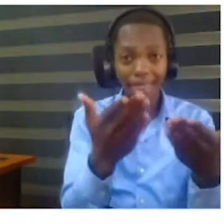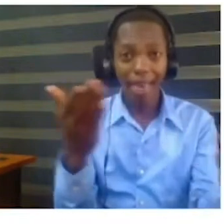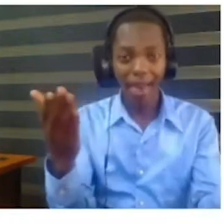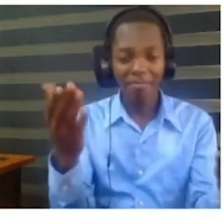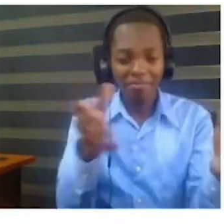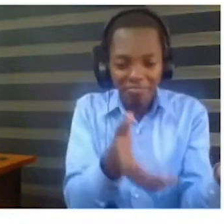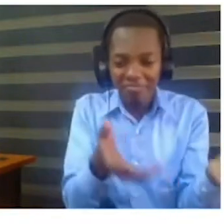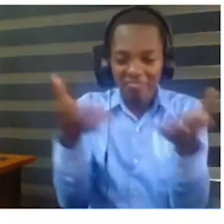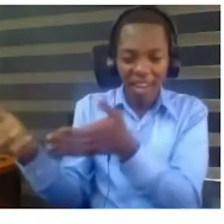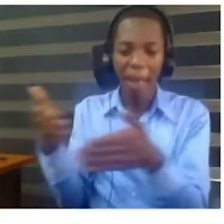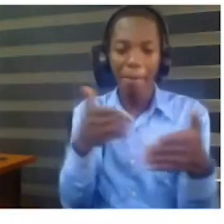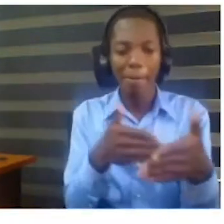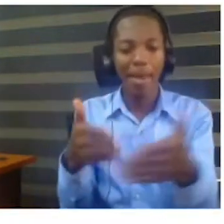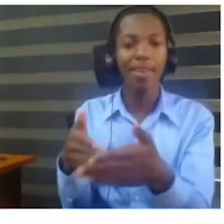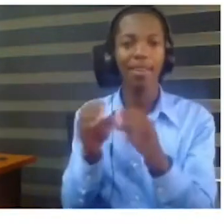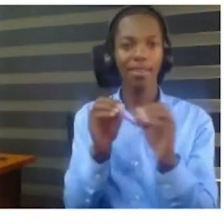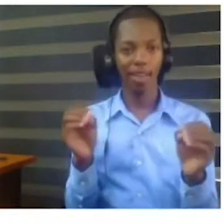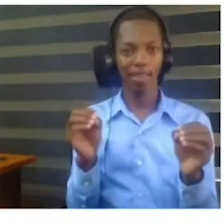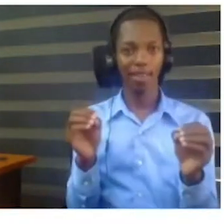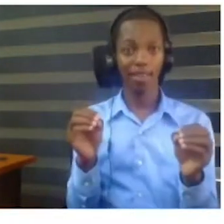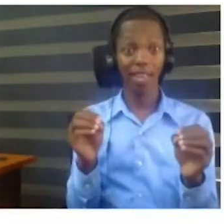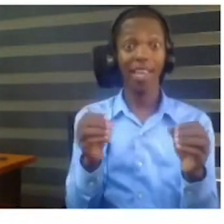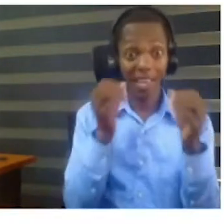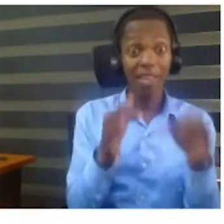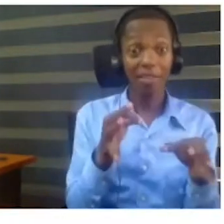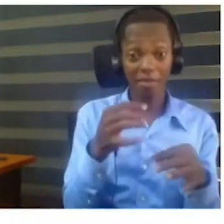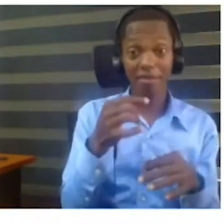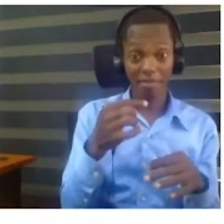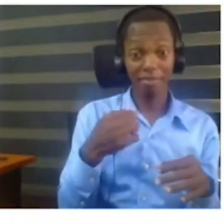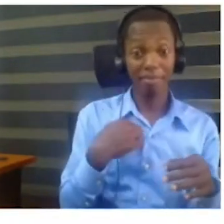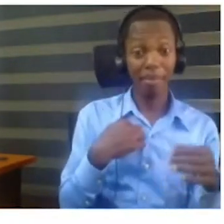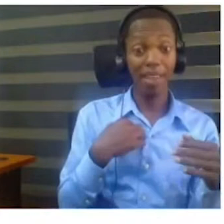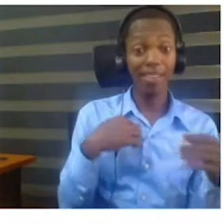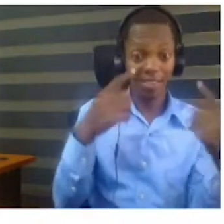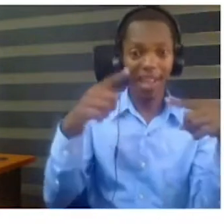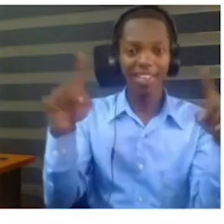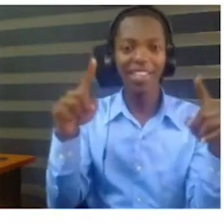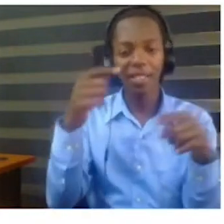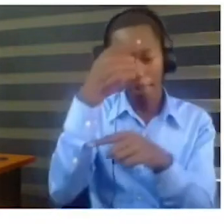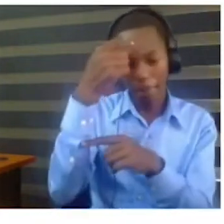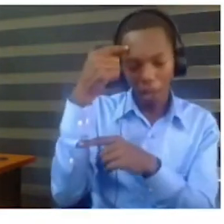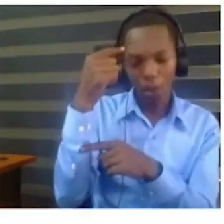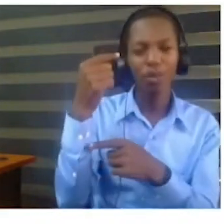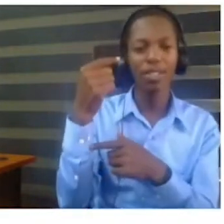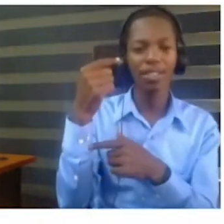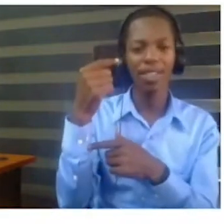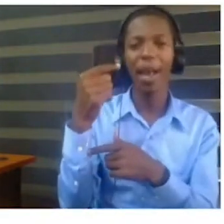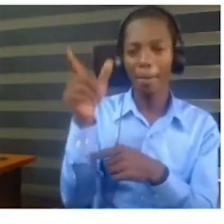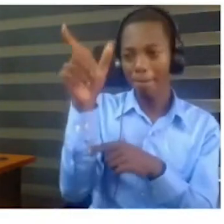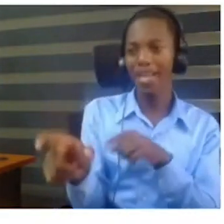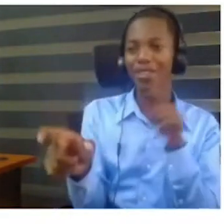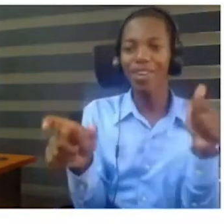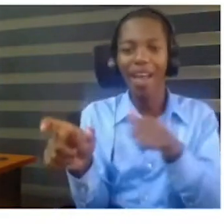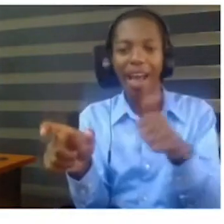it's because someone in my life has chosen to help do the work of removing a barrier. I work really,